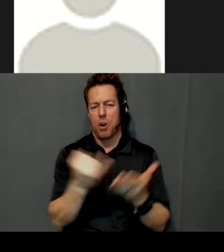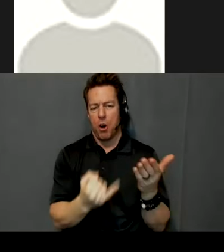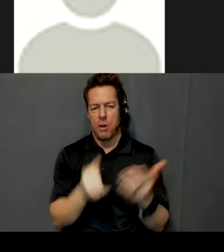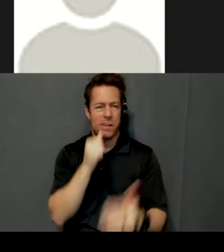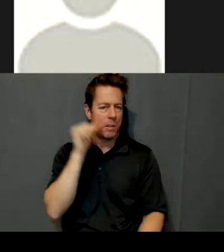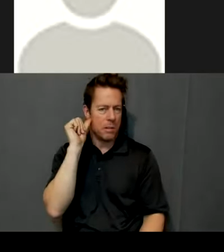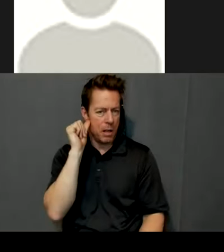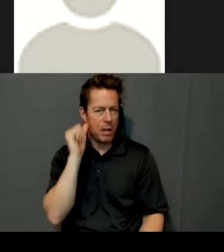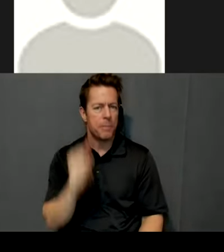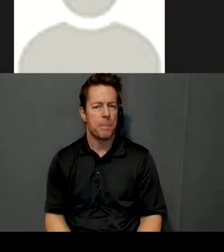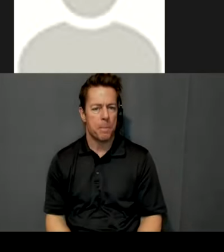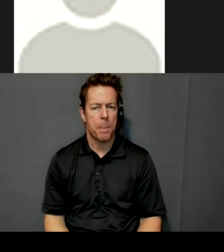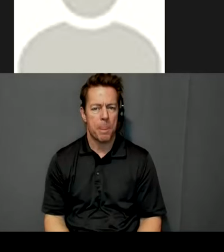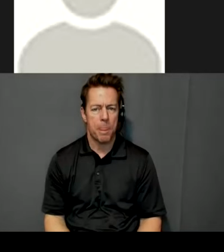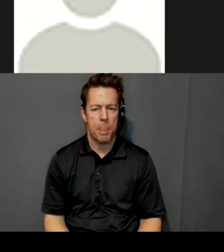And